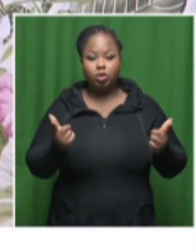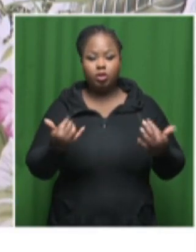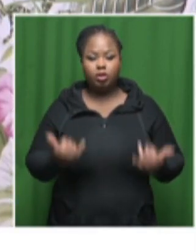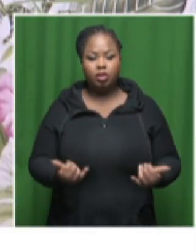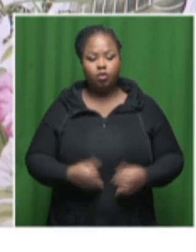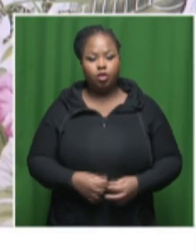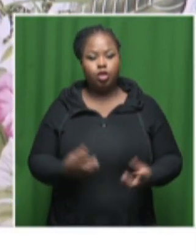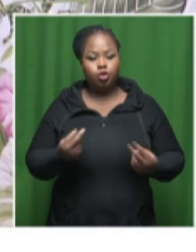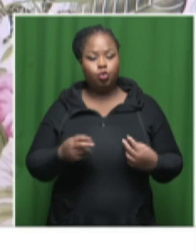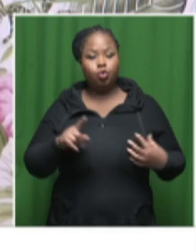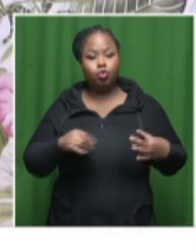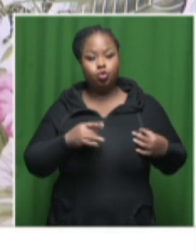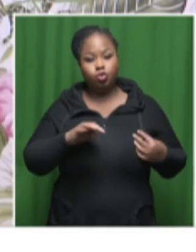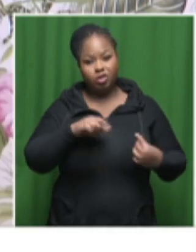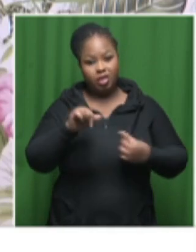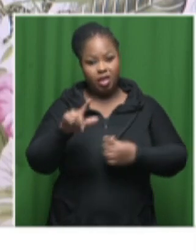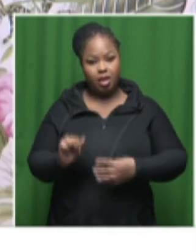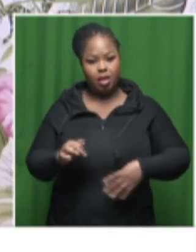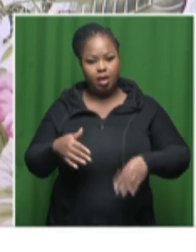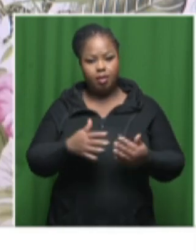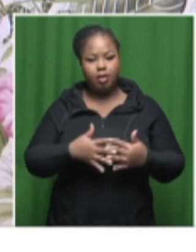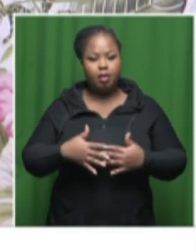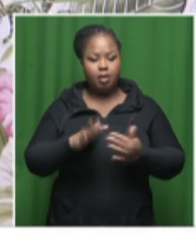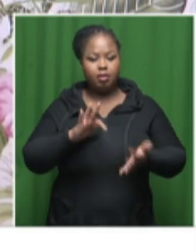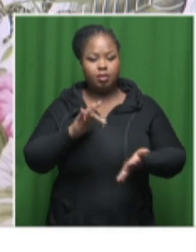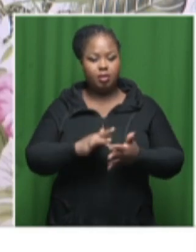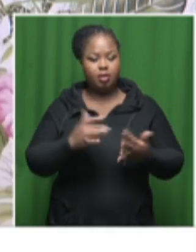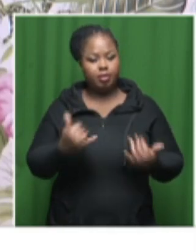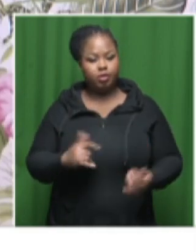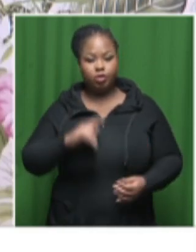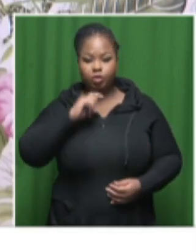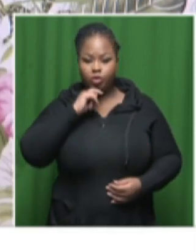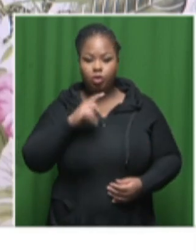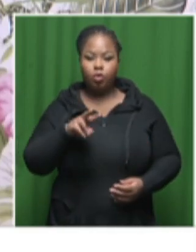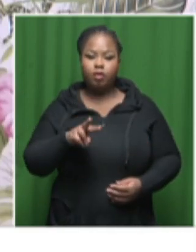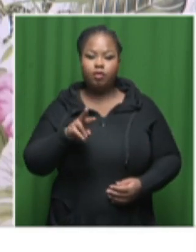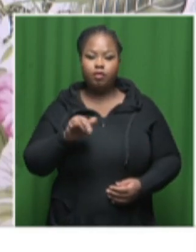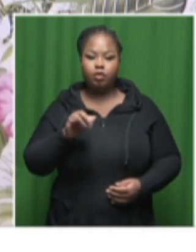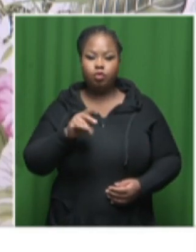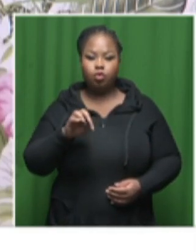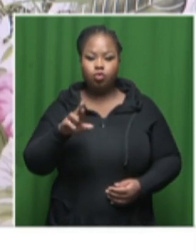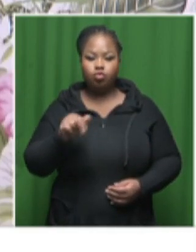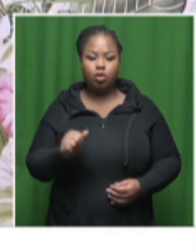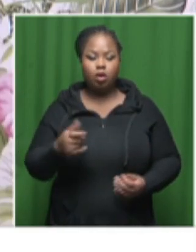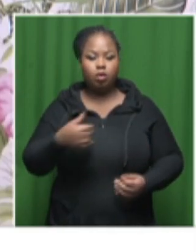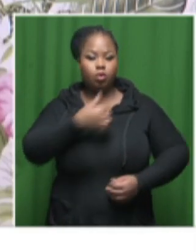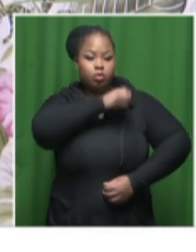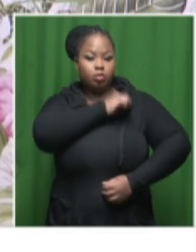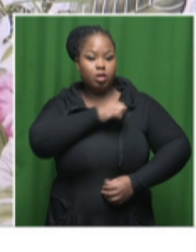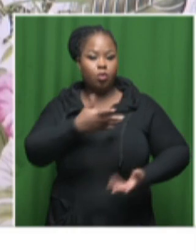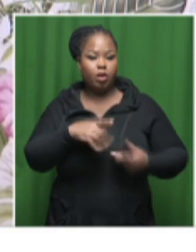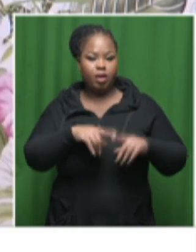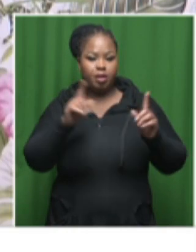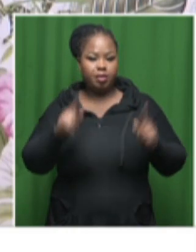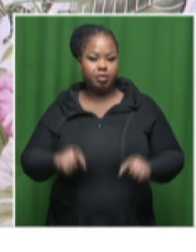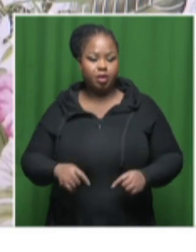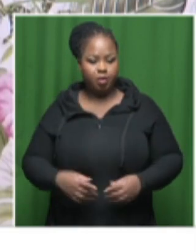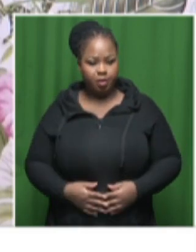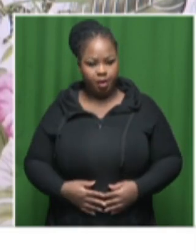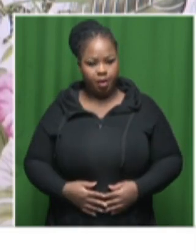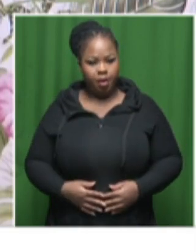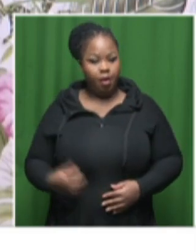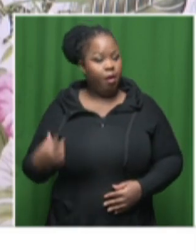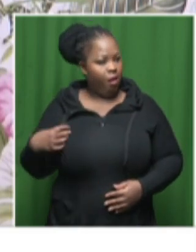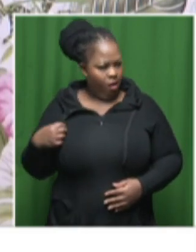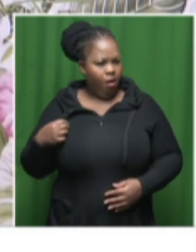newest Thuthuzela care centres. And this morning we are at the Victoria Hospital in Wynberg in Cape Town. So